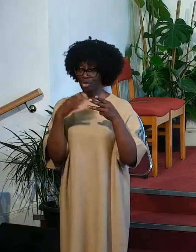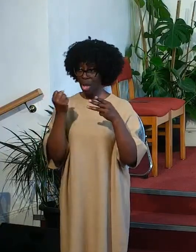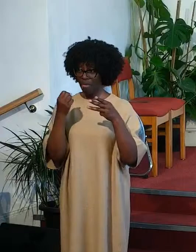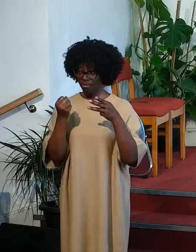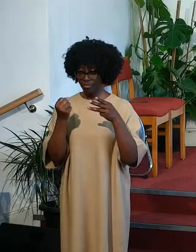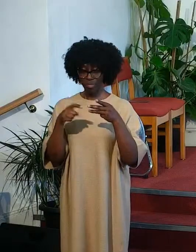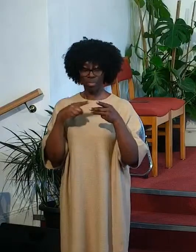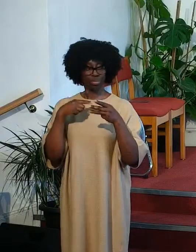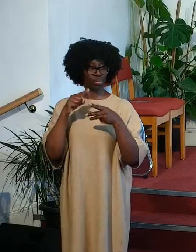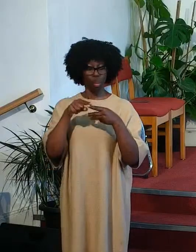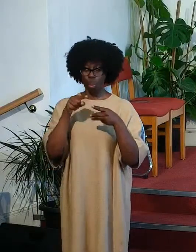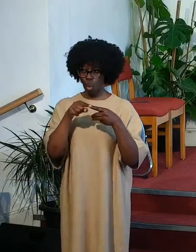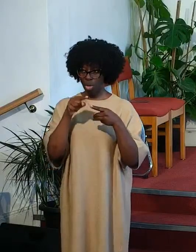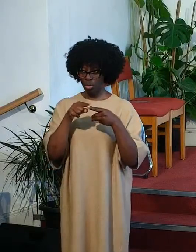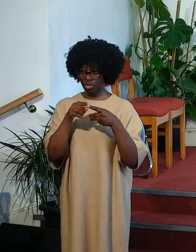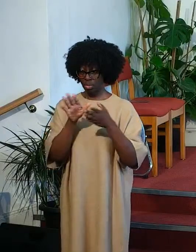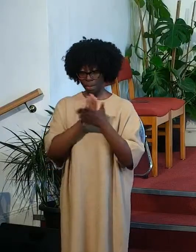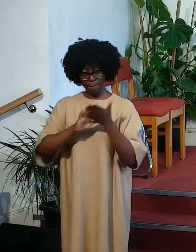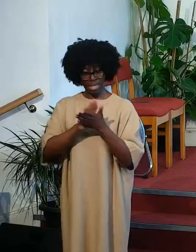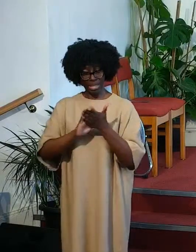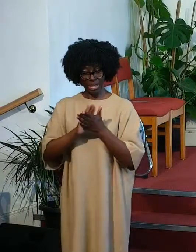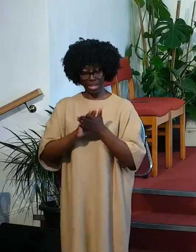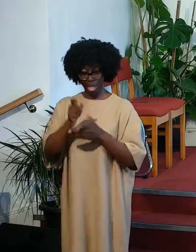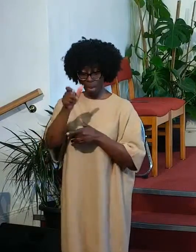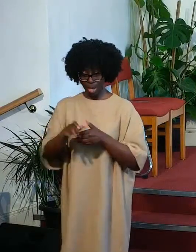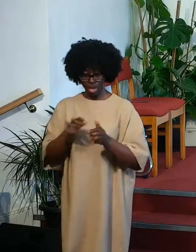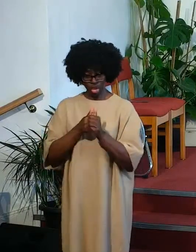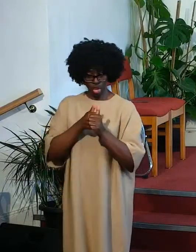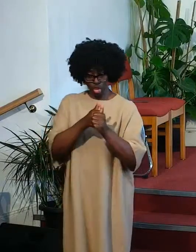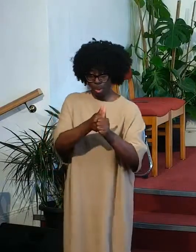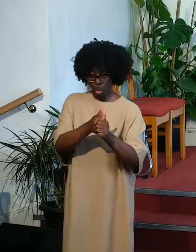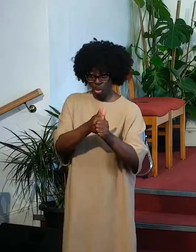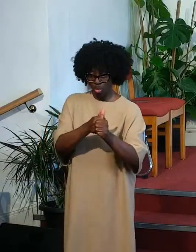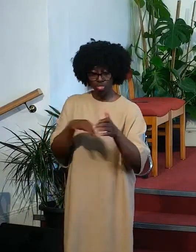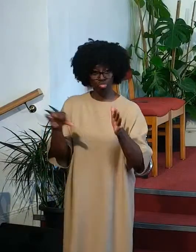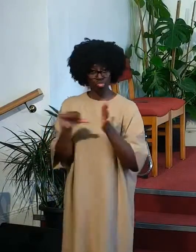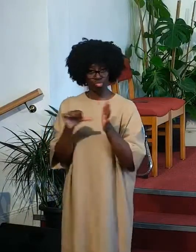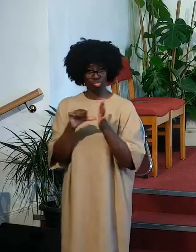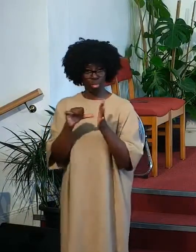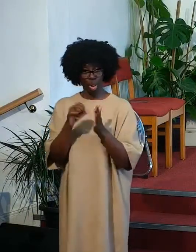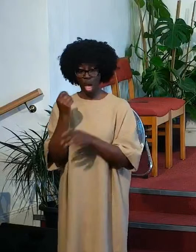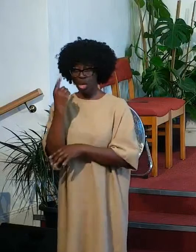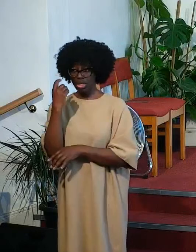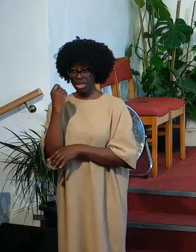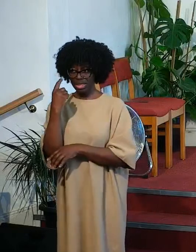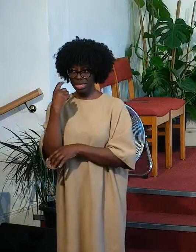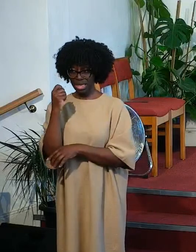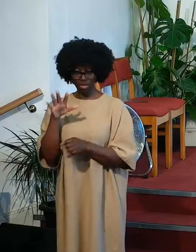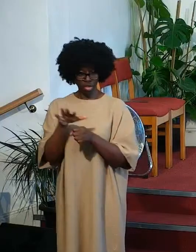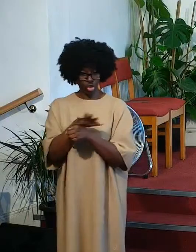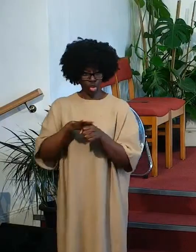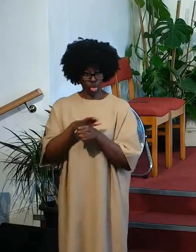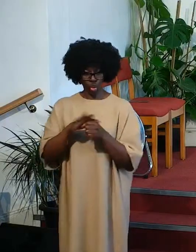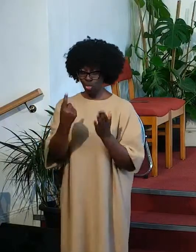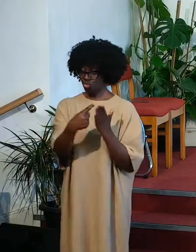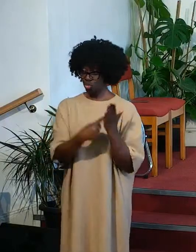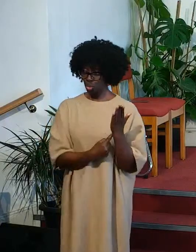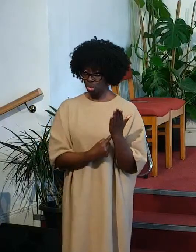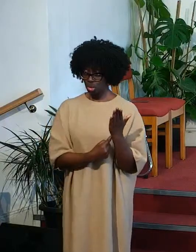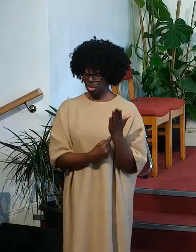a person requires support. They've got trouble understanding the following social rules.